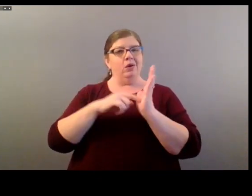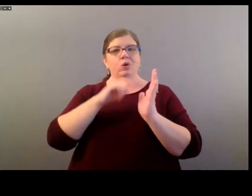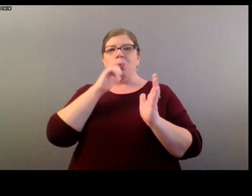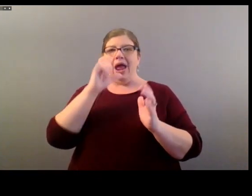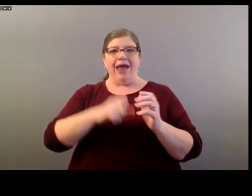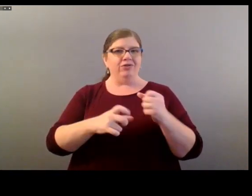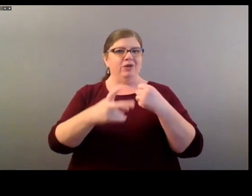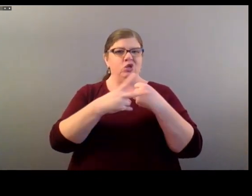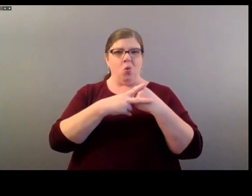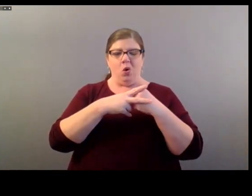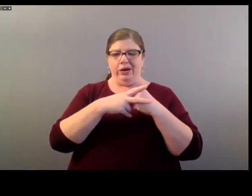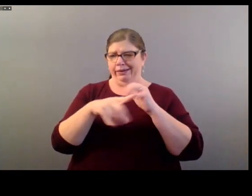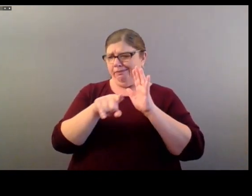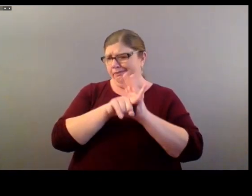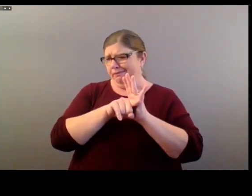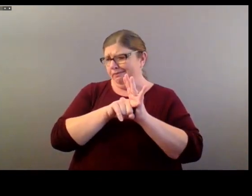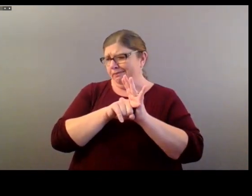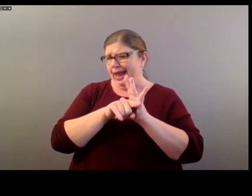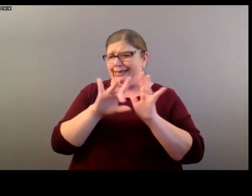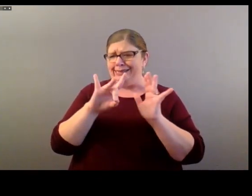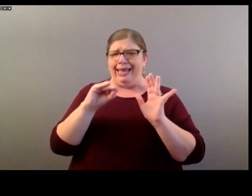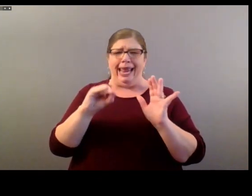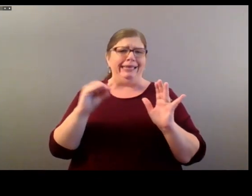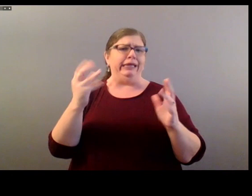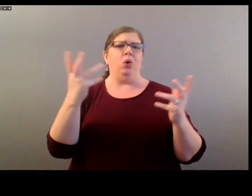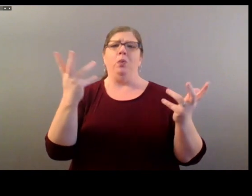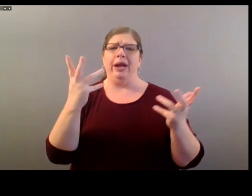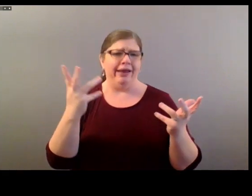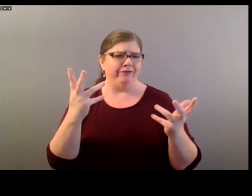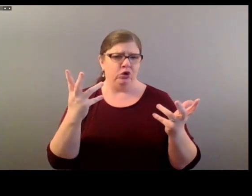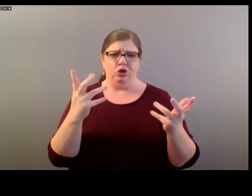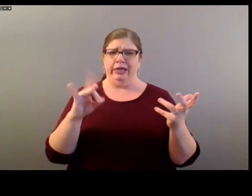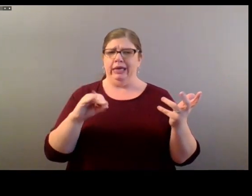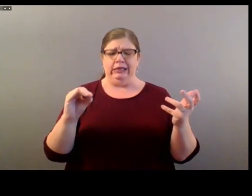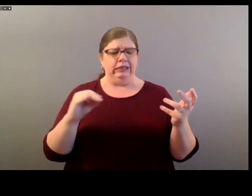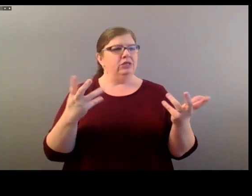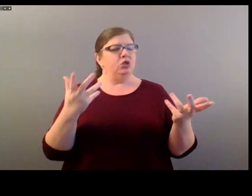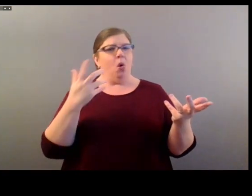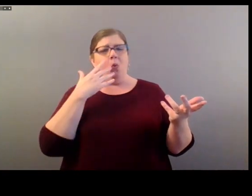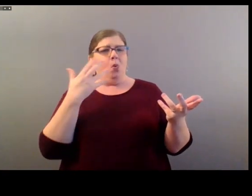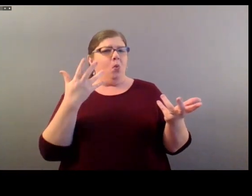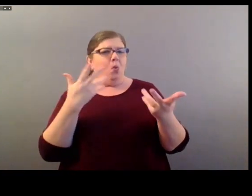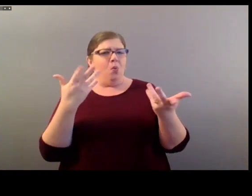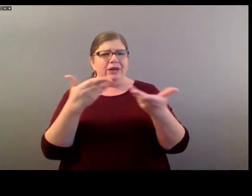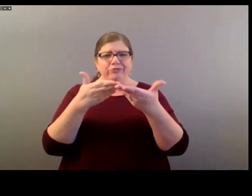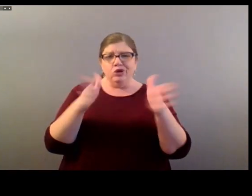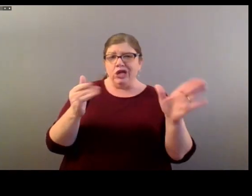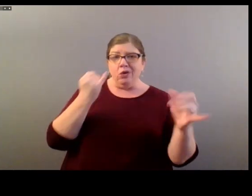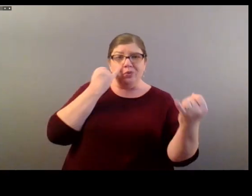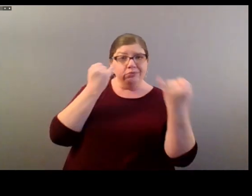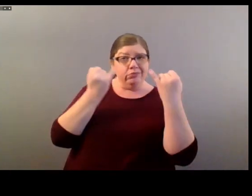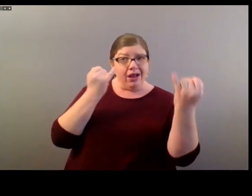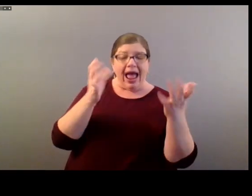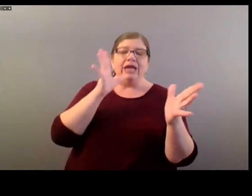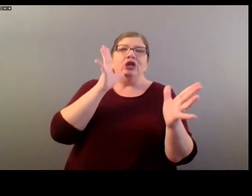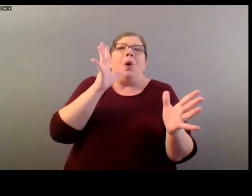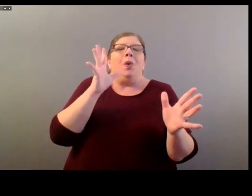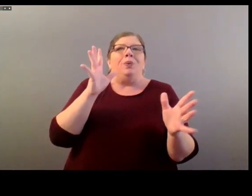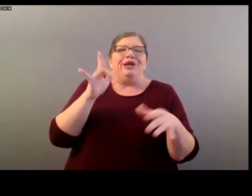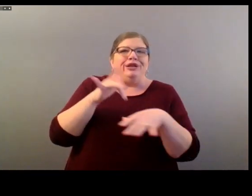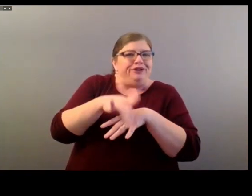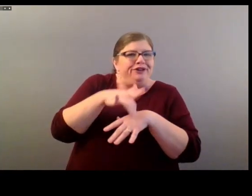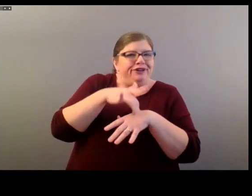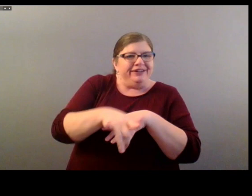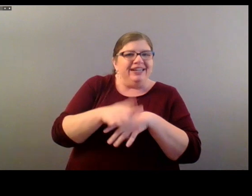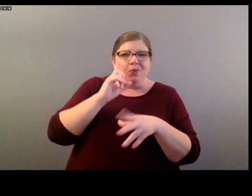at minus 80 degrees or whatever that is. So what are your general thoughts on that? I know it's preliminary and they will need the